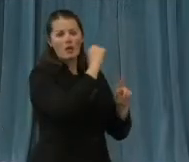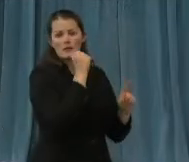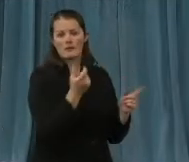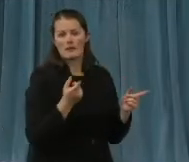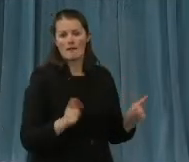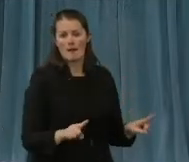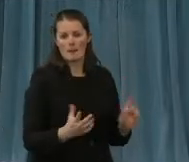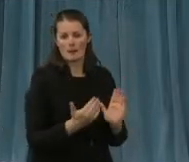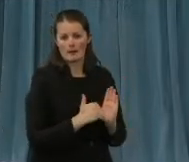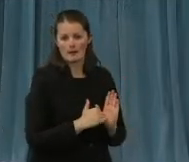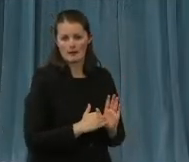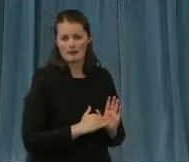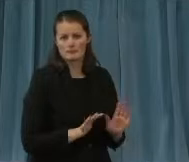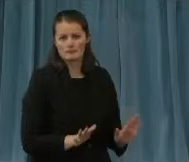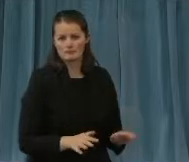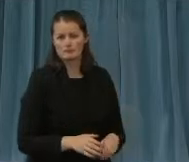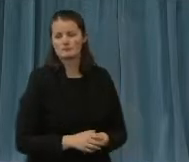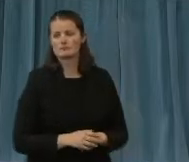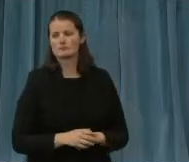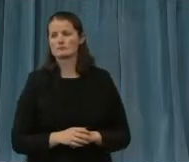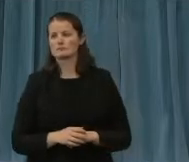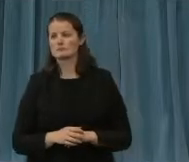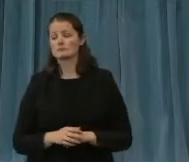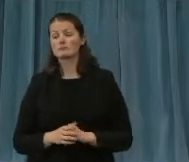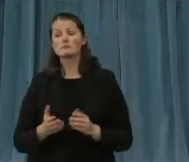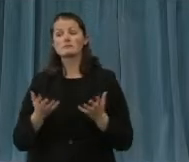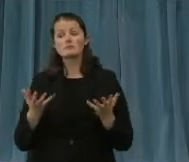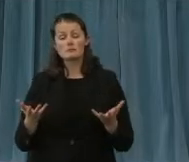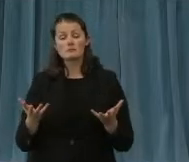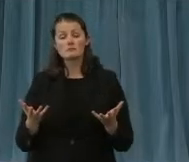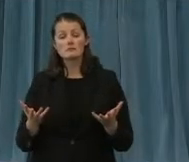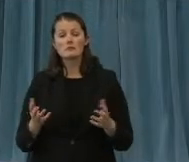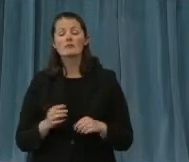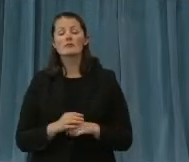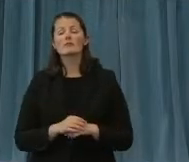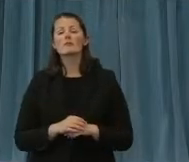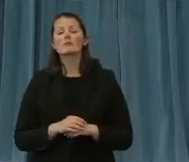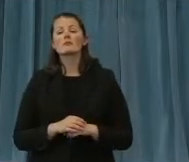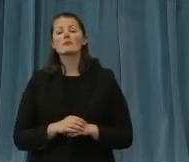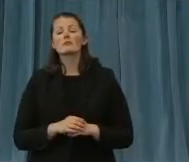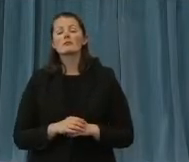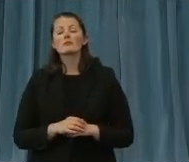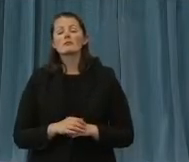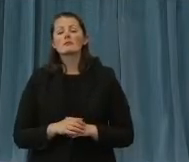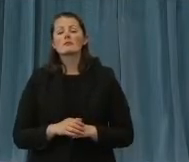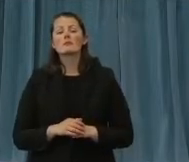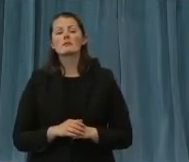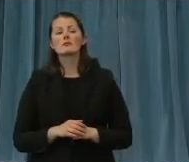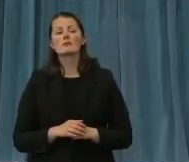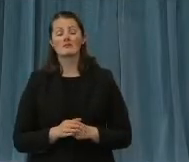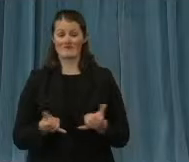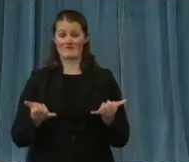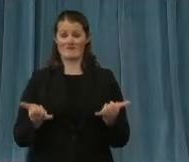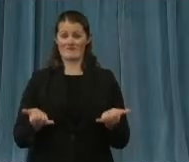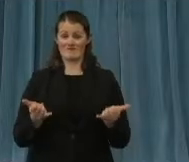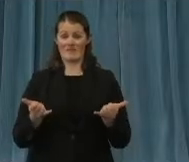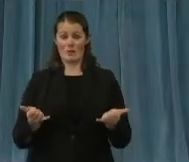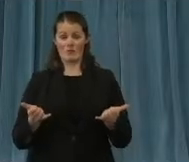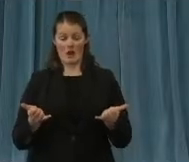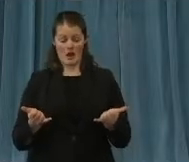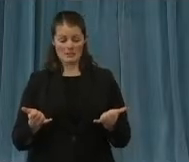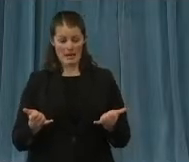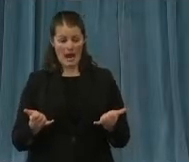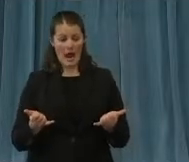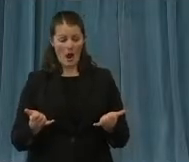that for Nevada either. So here's the reality. We are seeing fewer cases and deaths than were